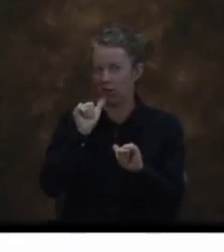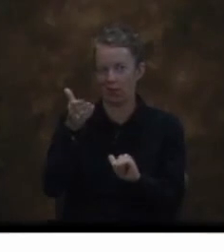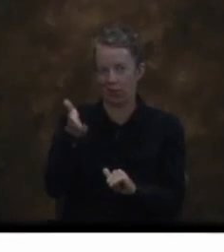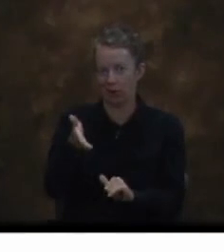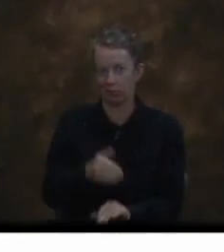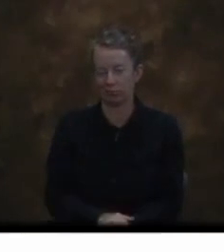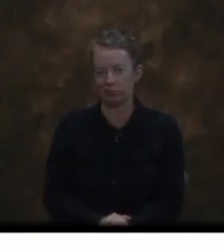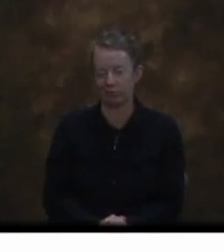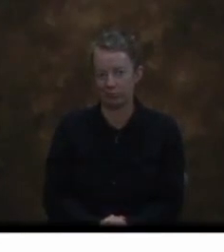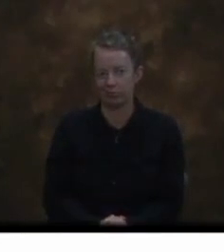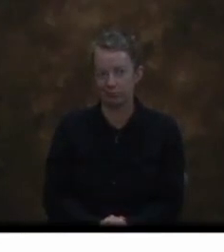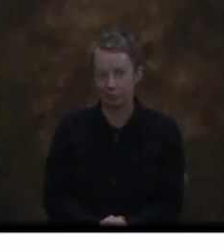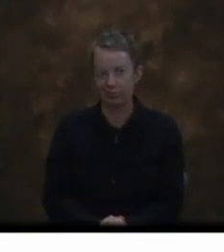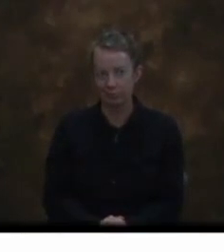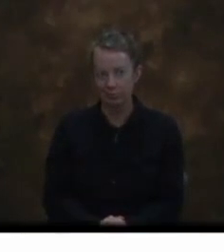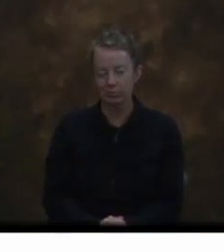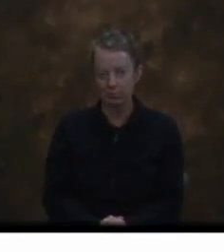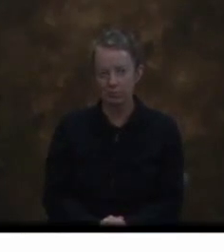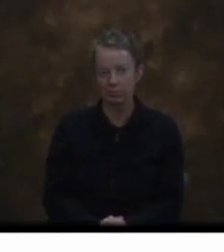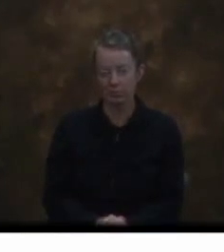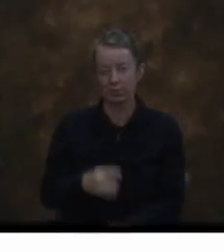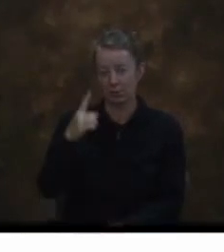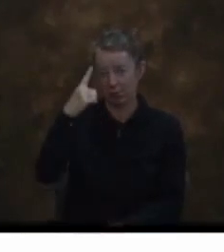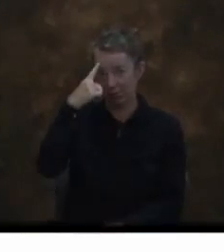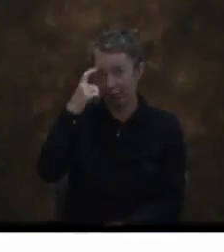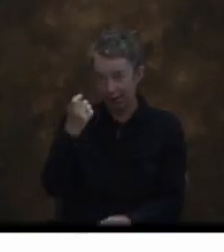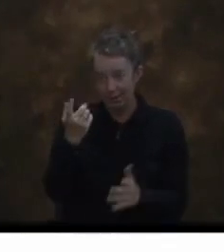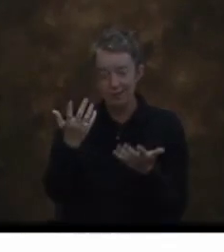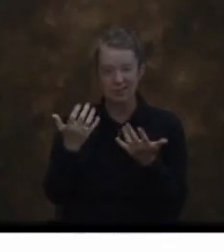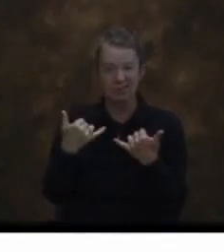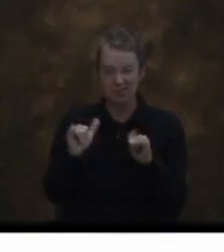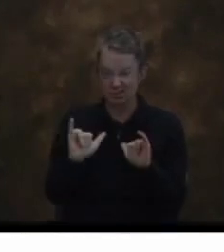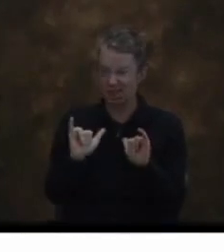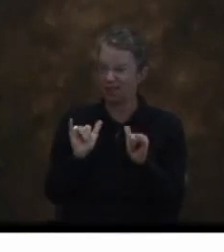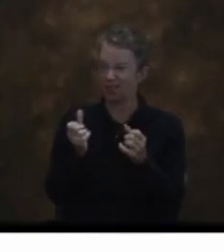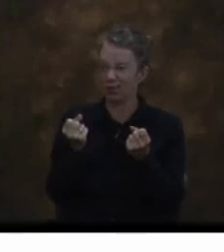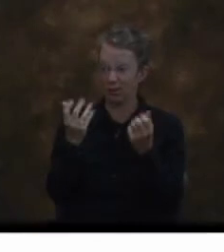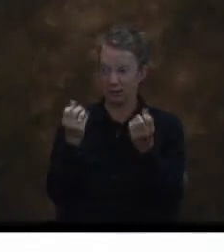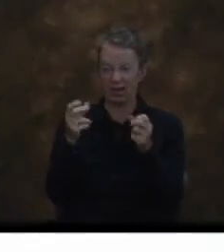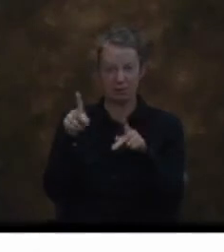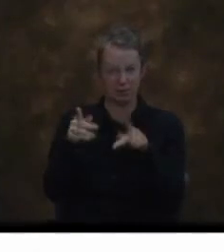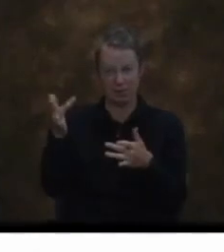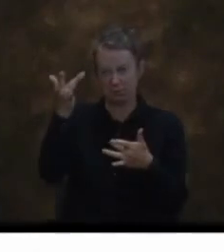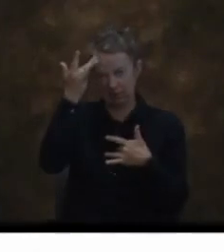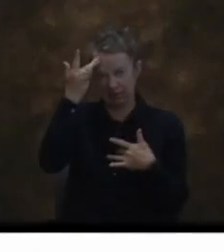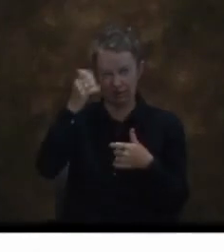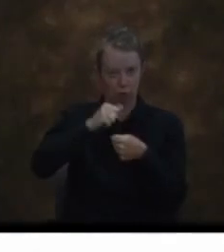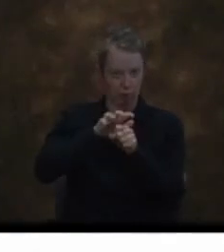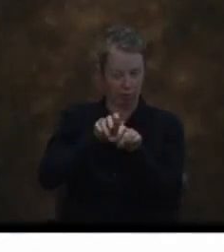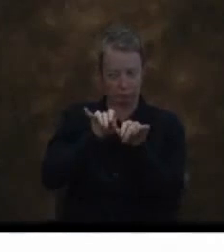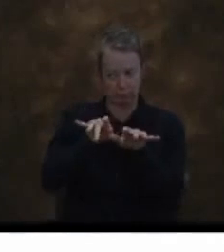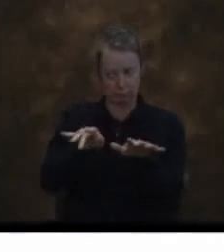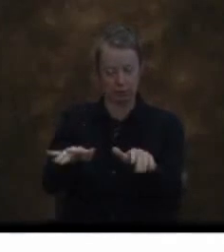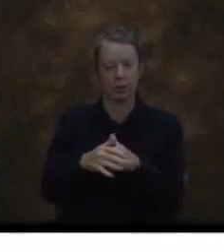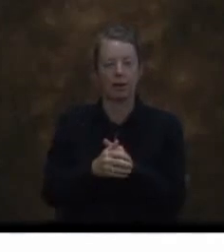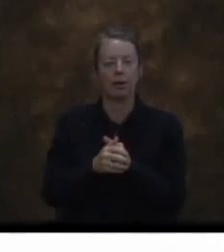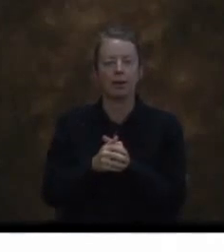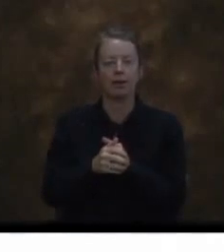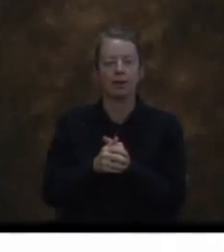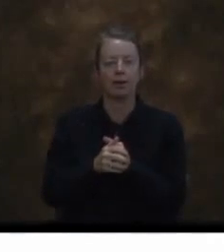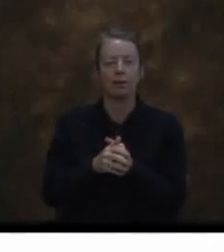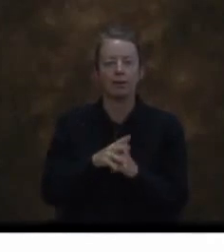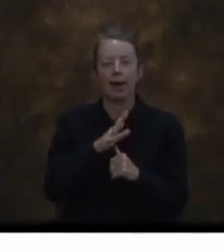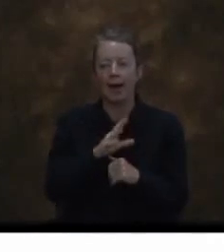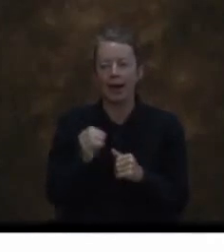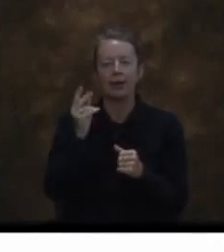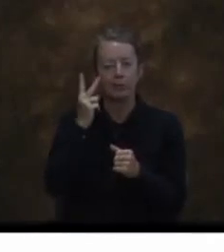And so with that, because the levels are still so very high, with that sustained high transmission in